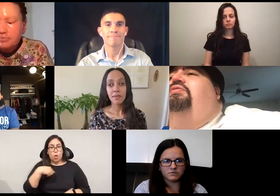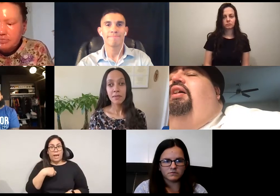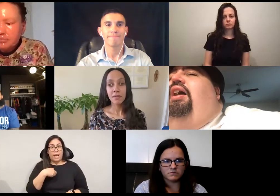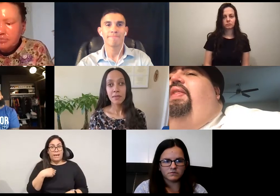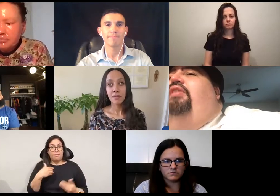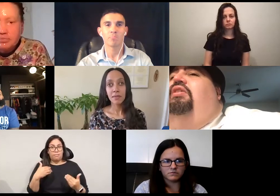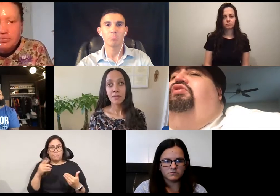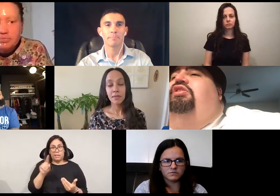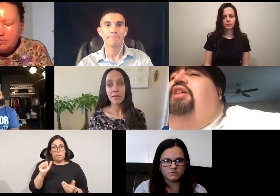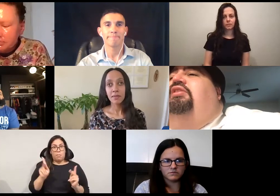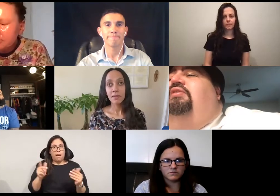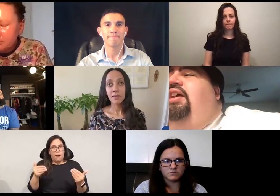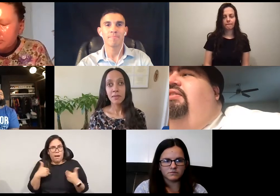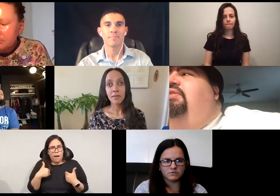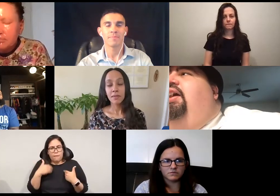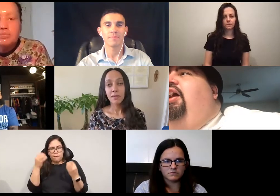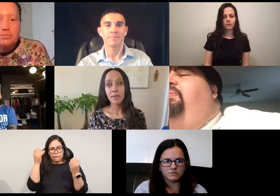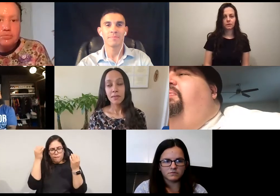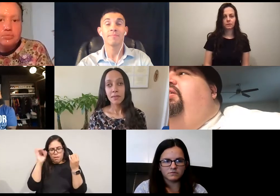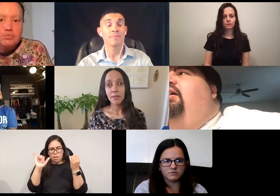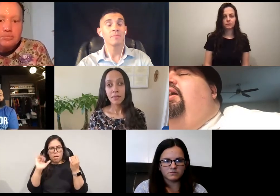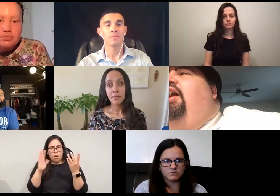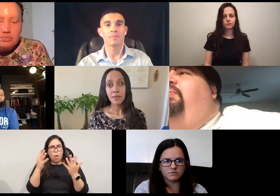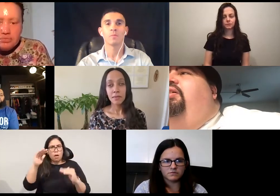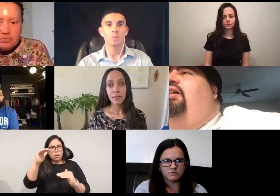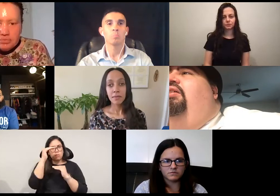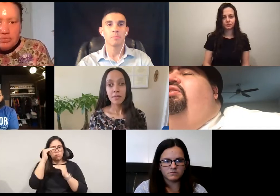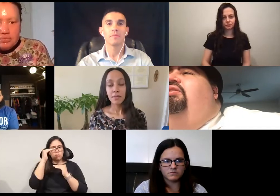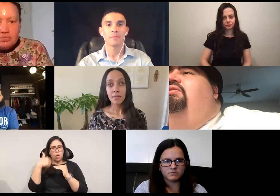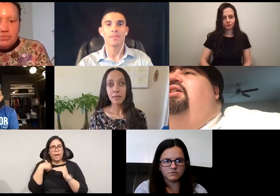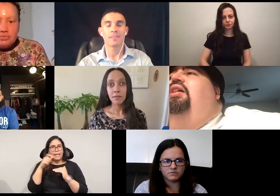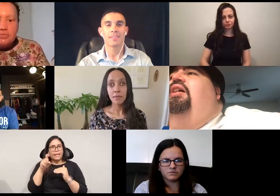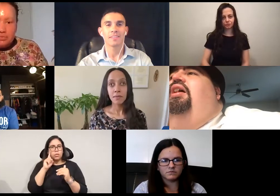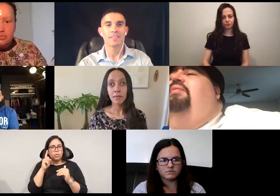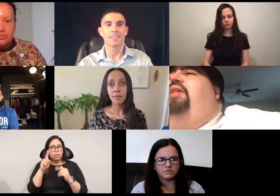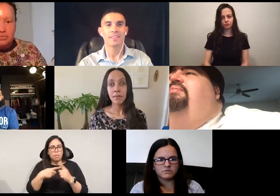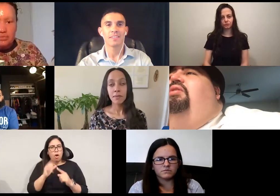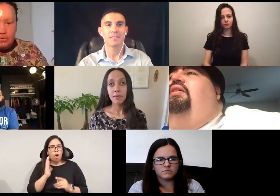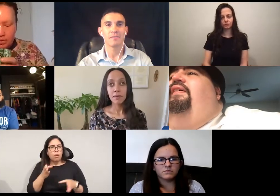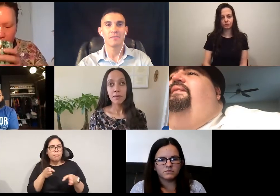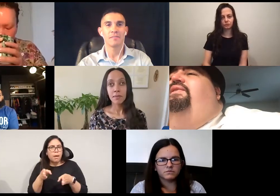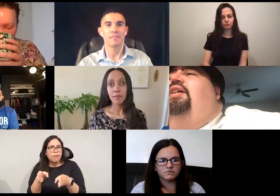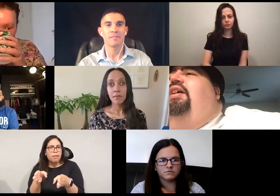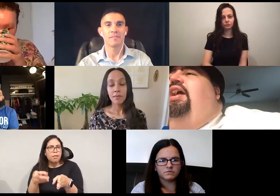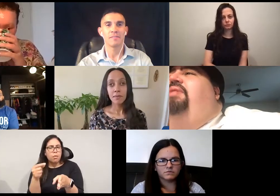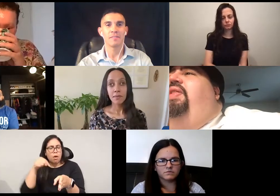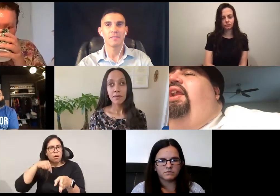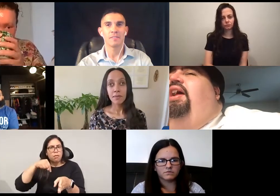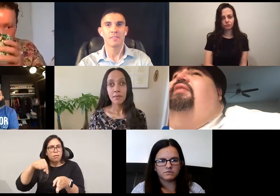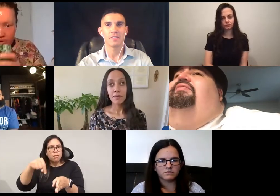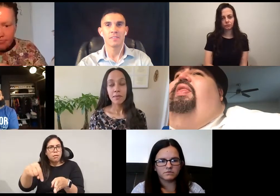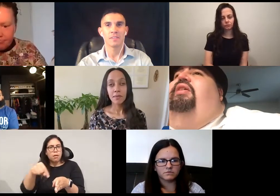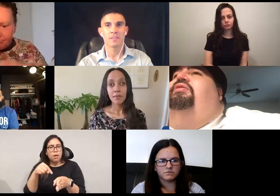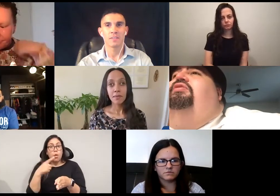own, I think, growth trajectory really helps. And it helps us also be more